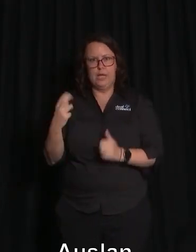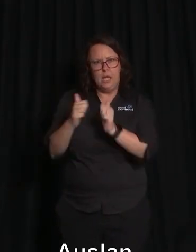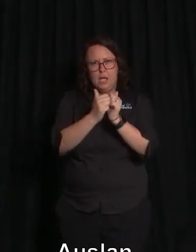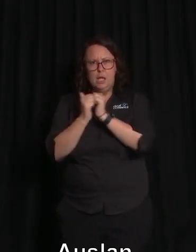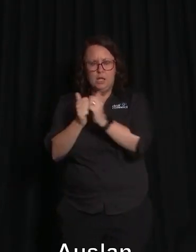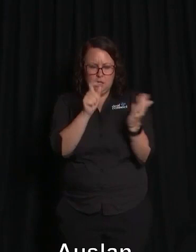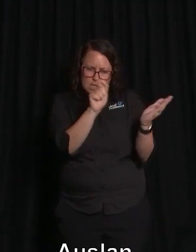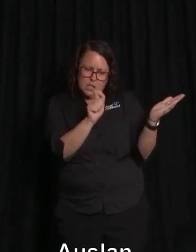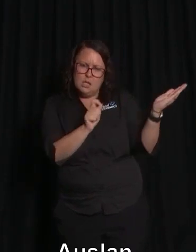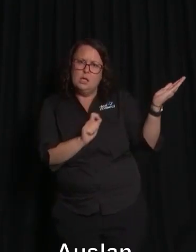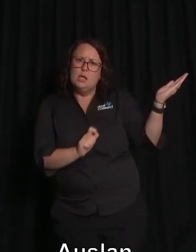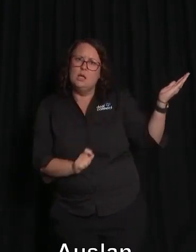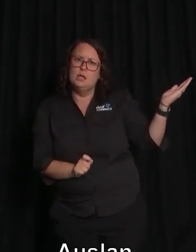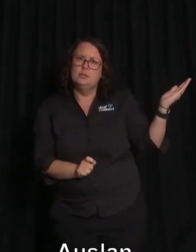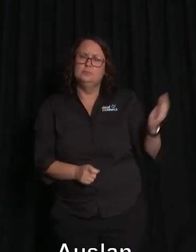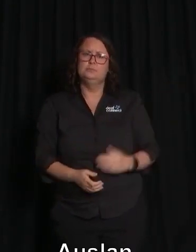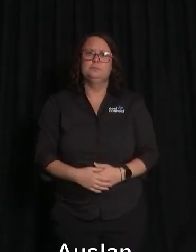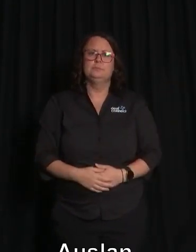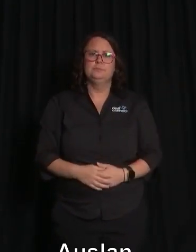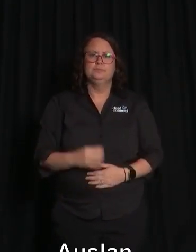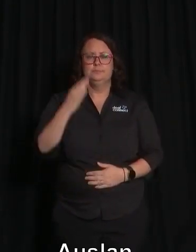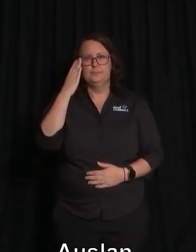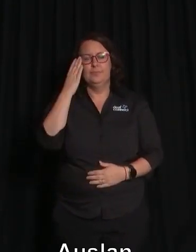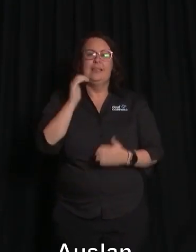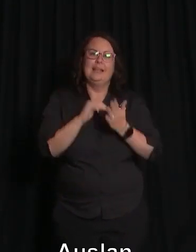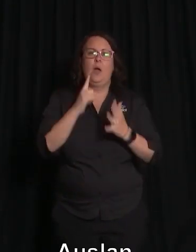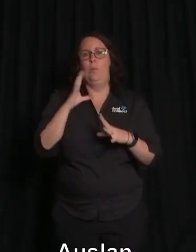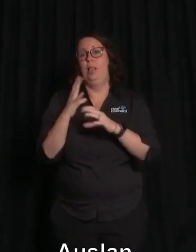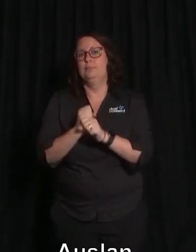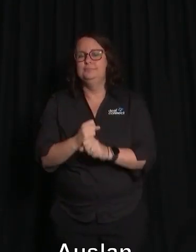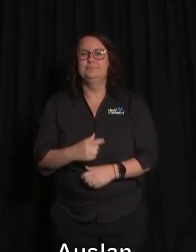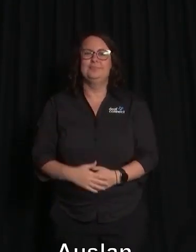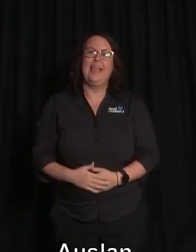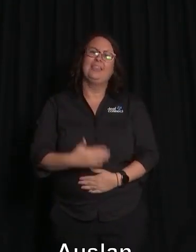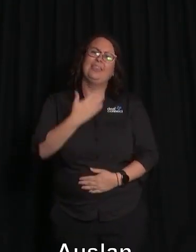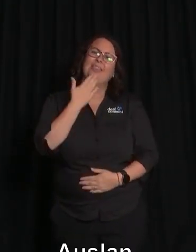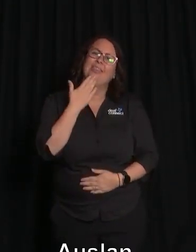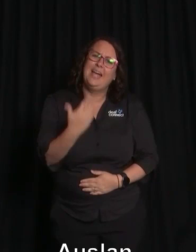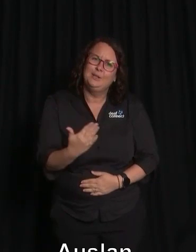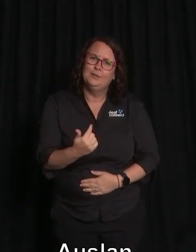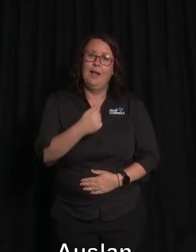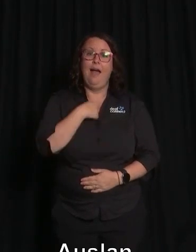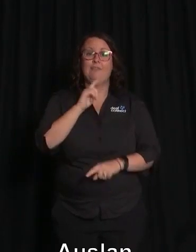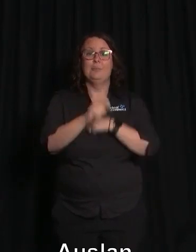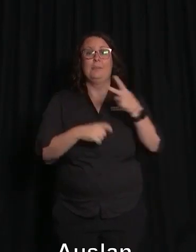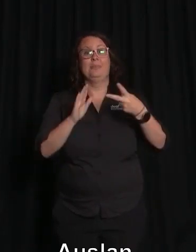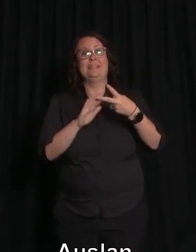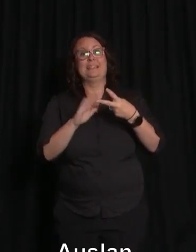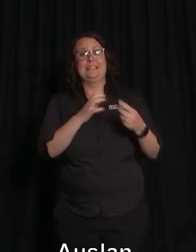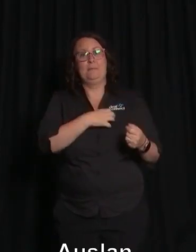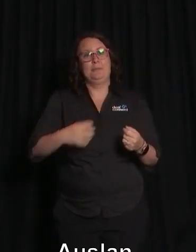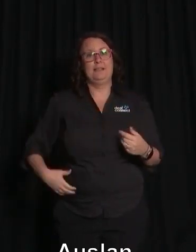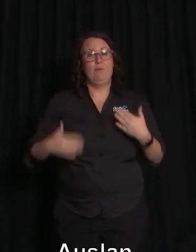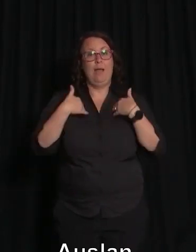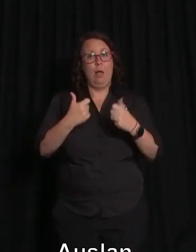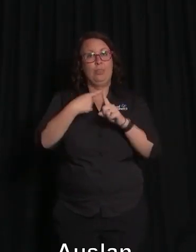progress. So in closing, I'd like to say thank you. Since becoming the Assistant Minister of Health and Aged Care, I've